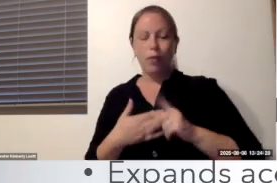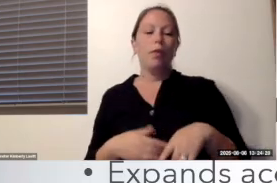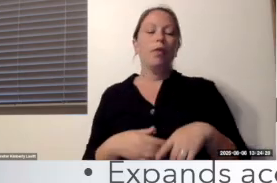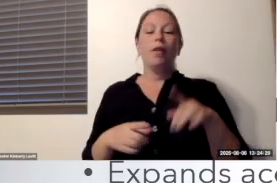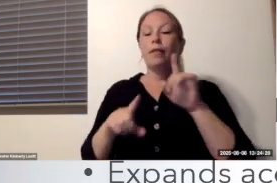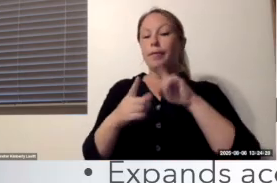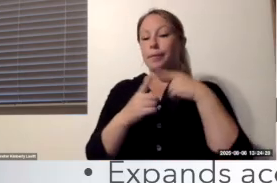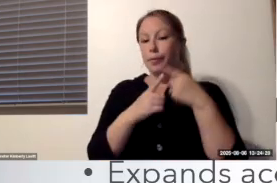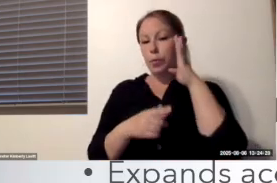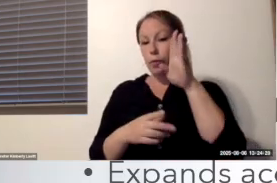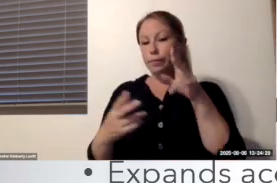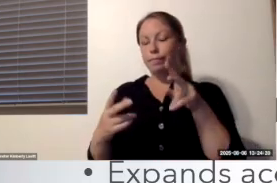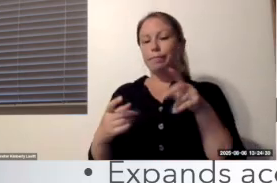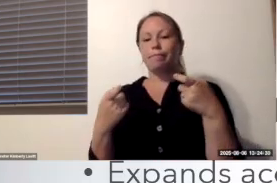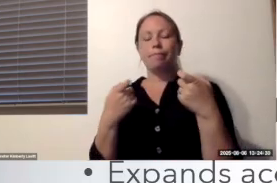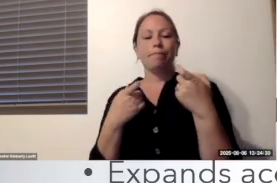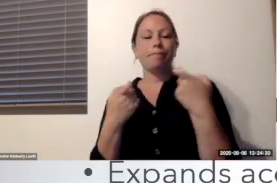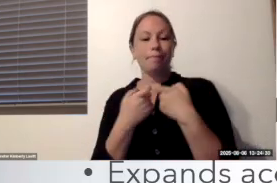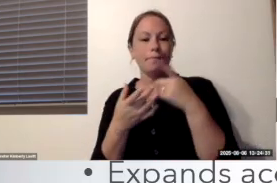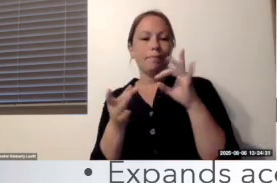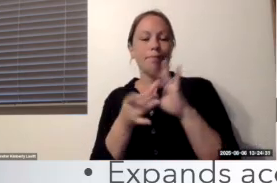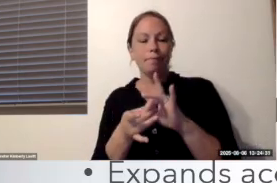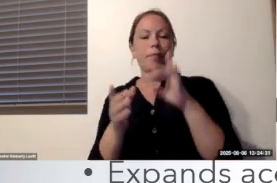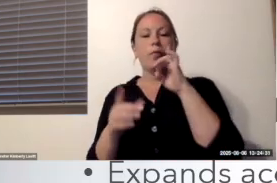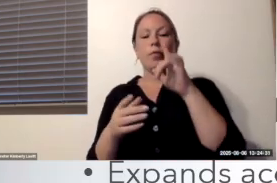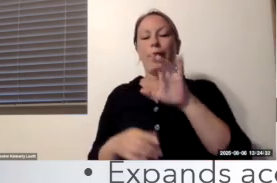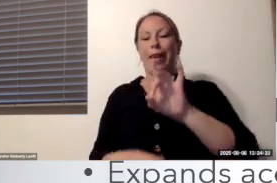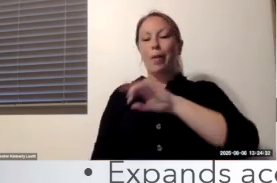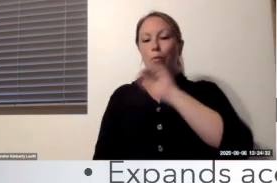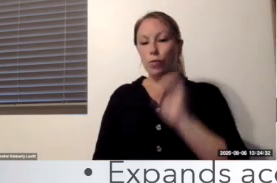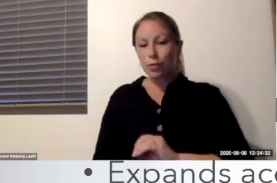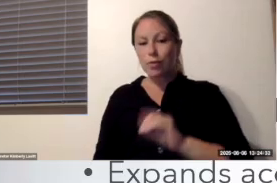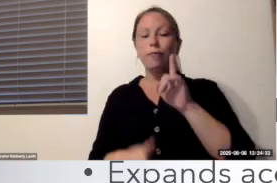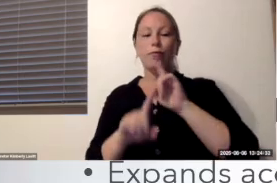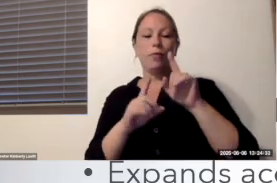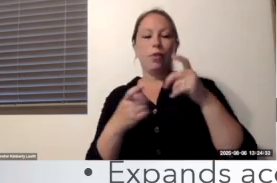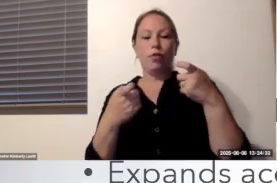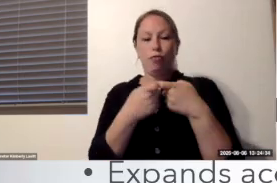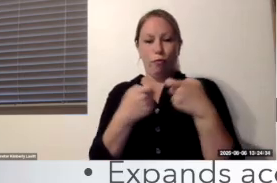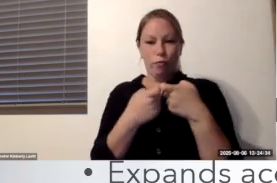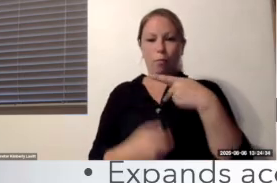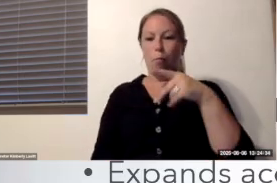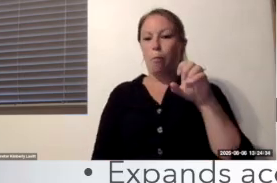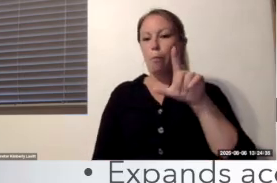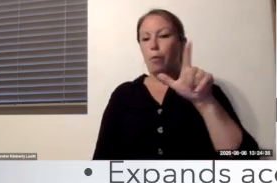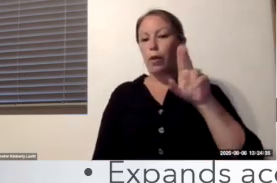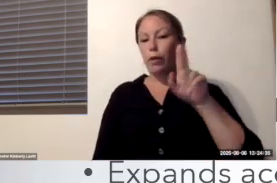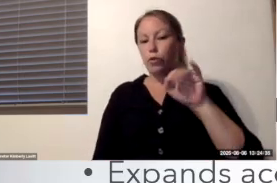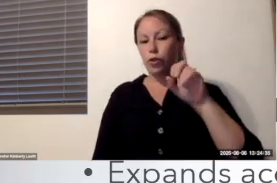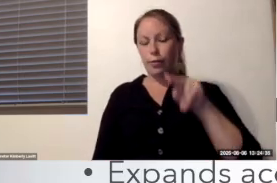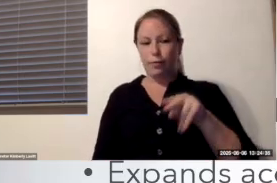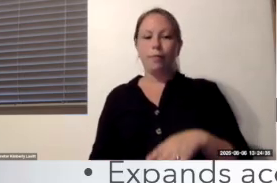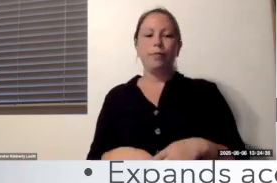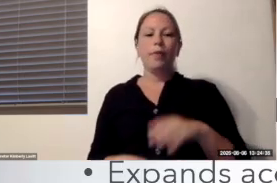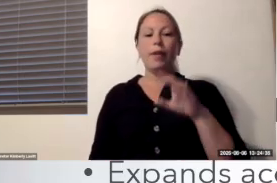connects participants to a capped interest rate loan of 8% and provides incentives towards charging solutions.